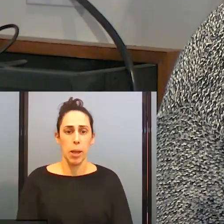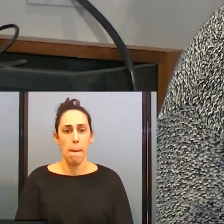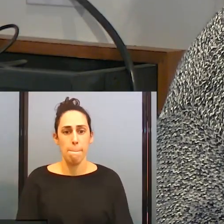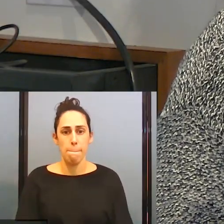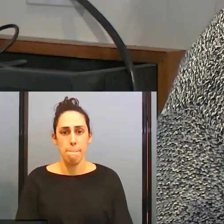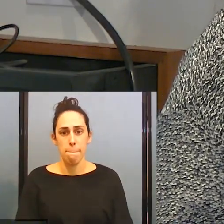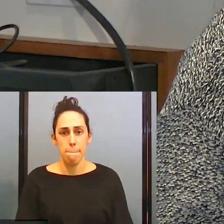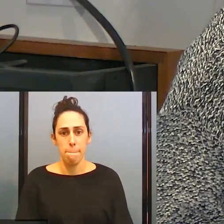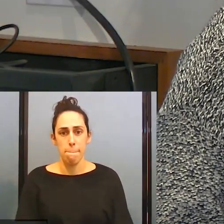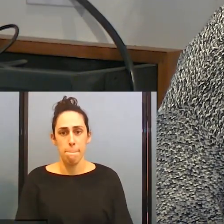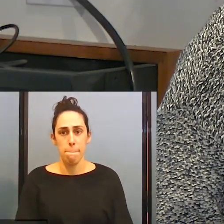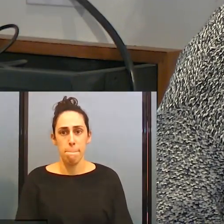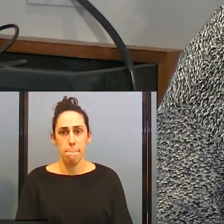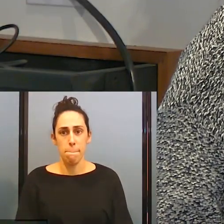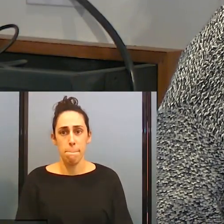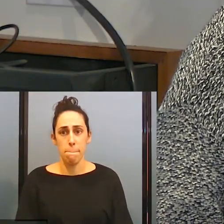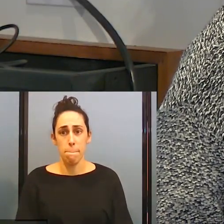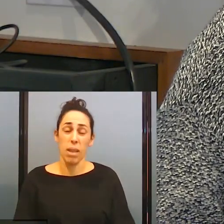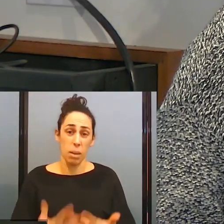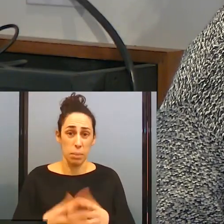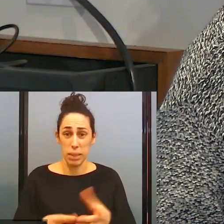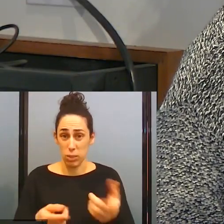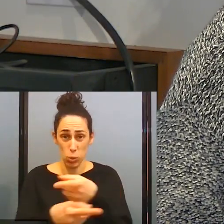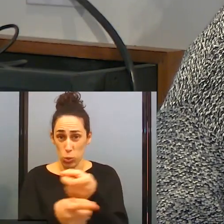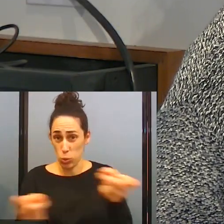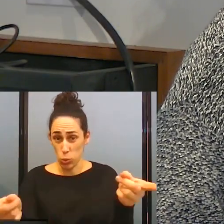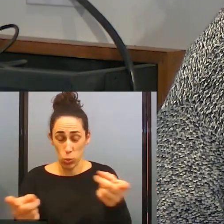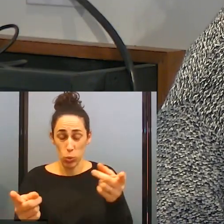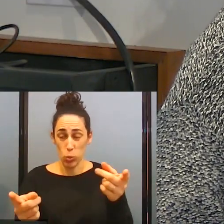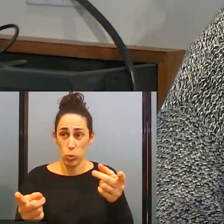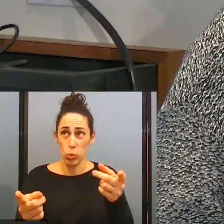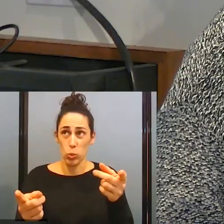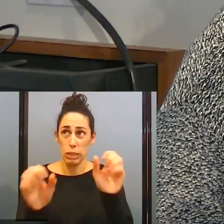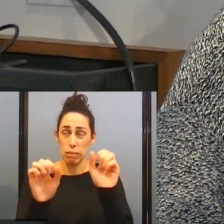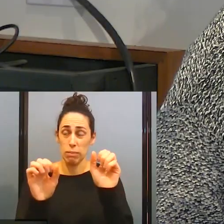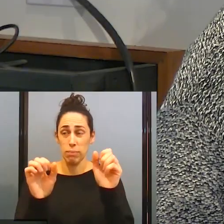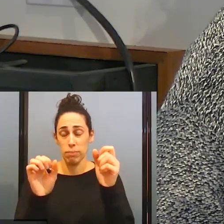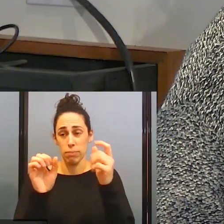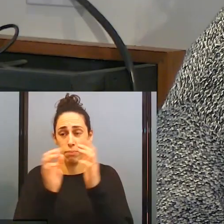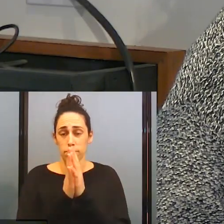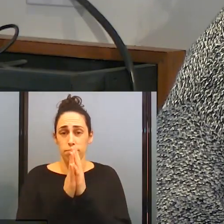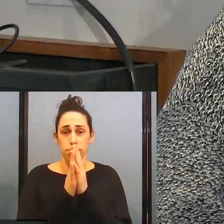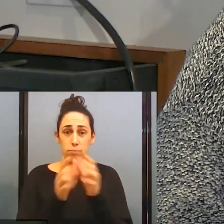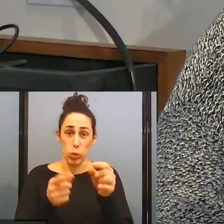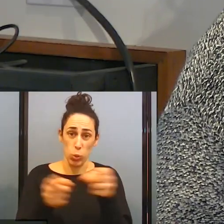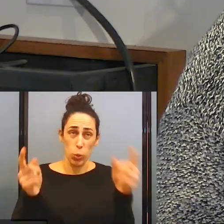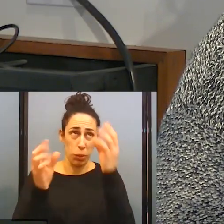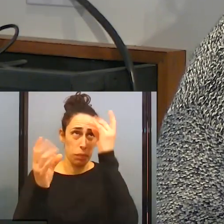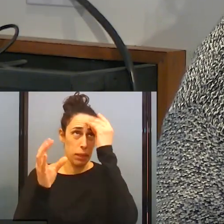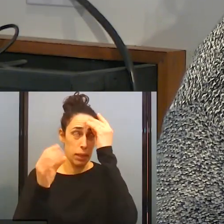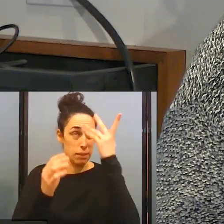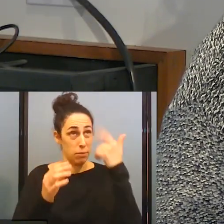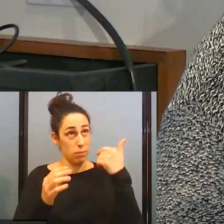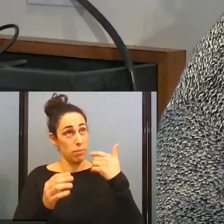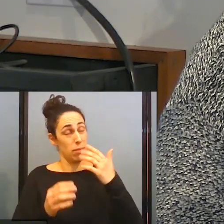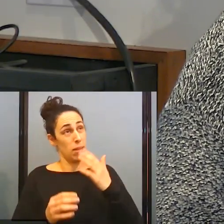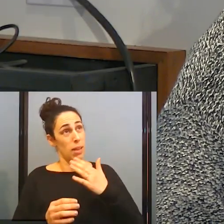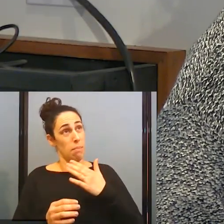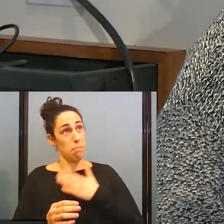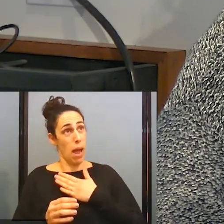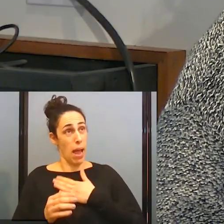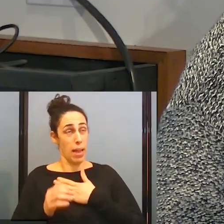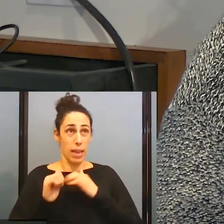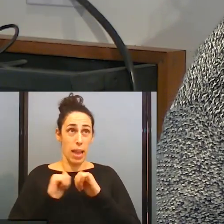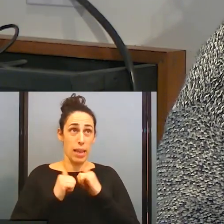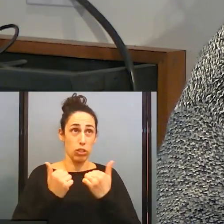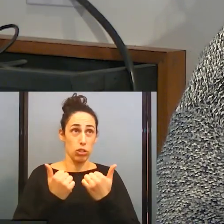watching today to think about whether that's something their agency could direct any funding towards, to